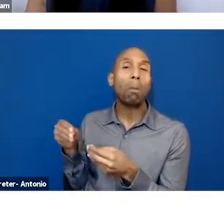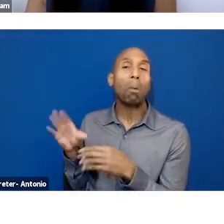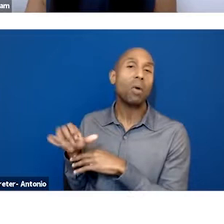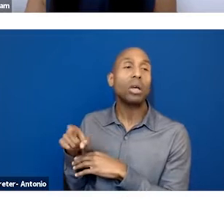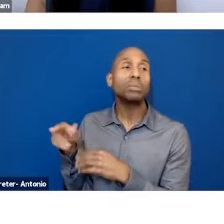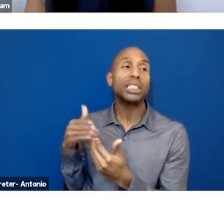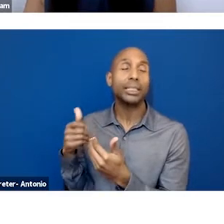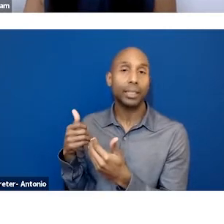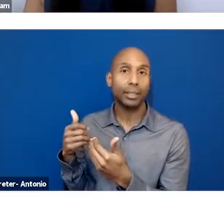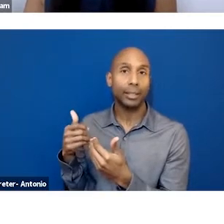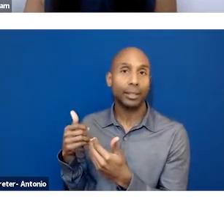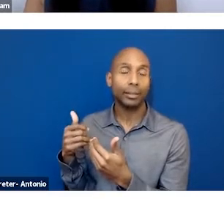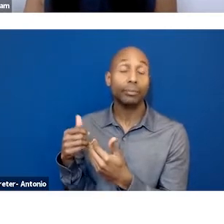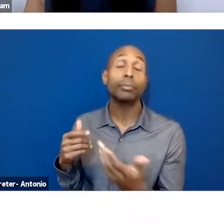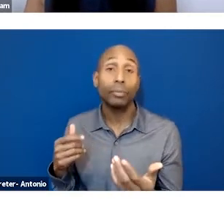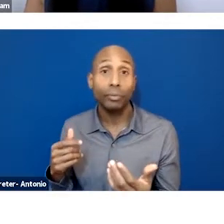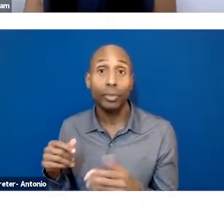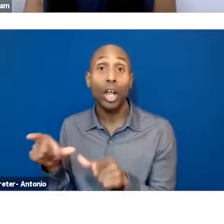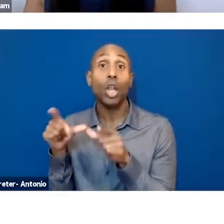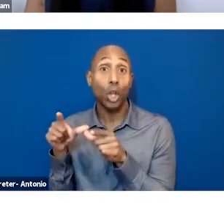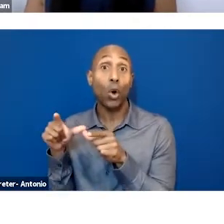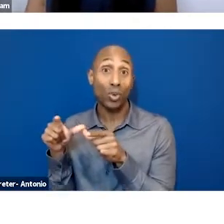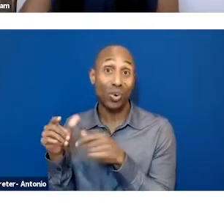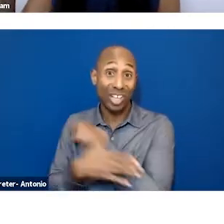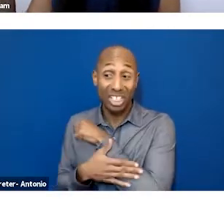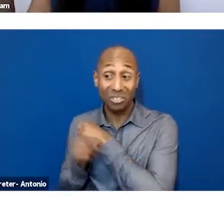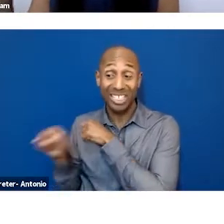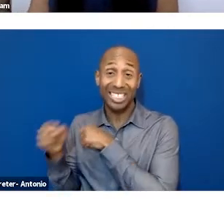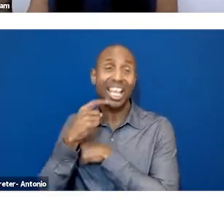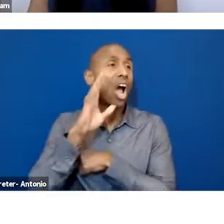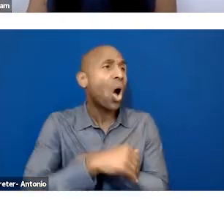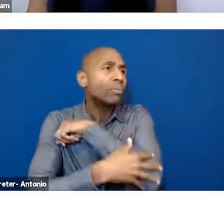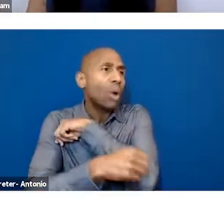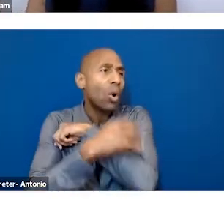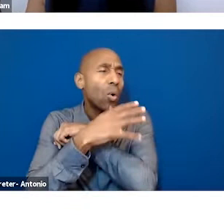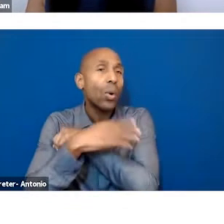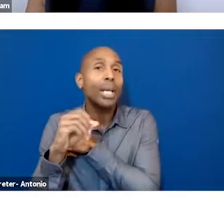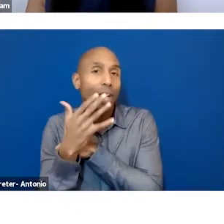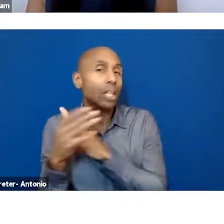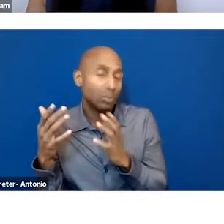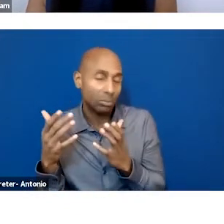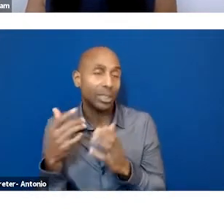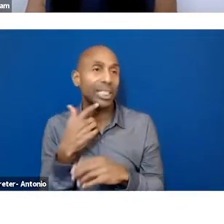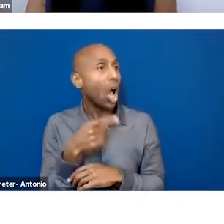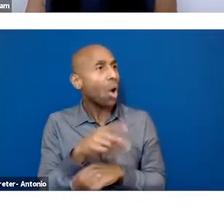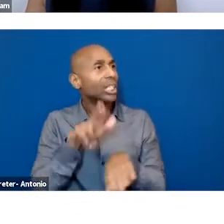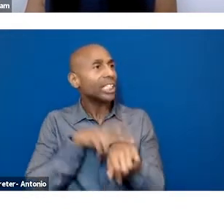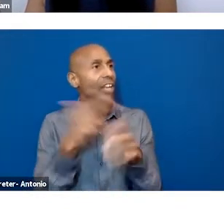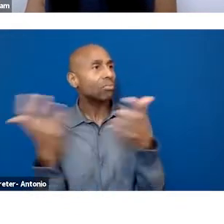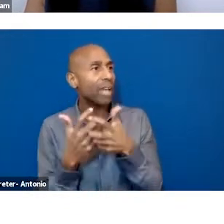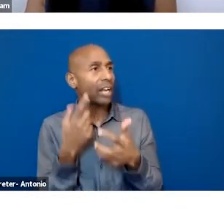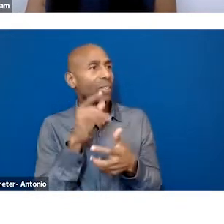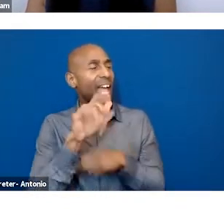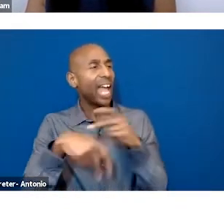color as naturally suited for the demanding and quote unquote unskilled work of apparel production